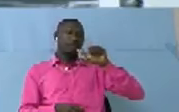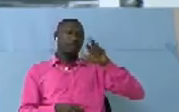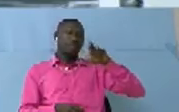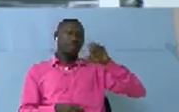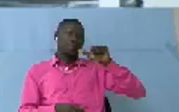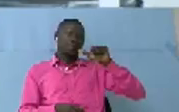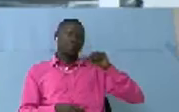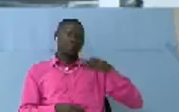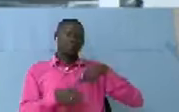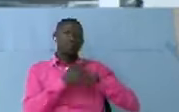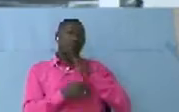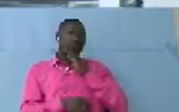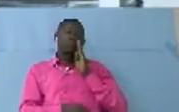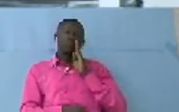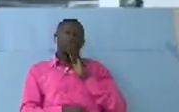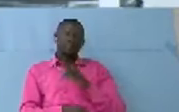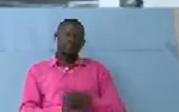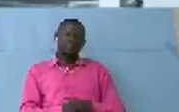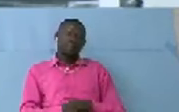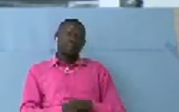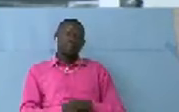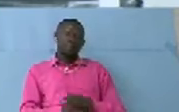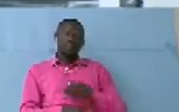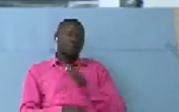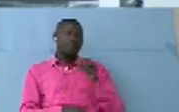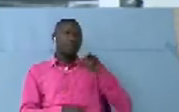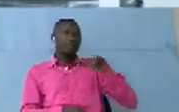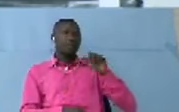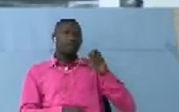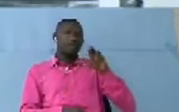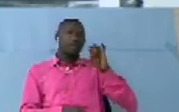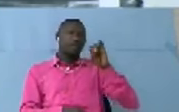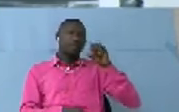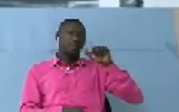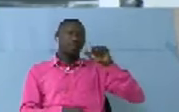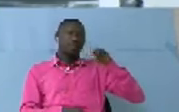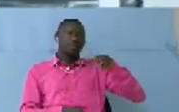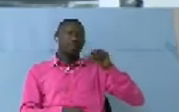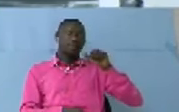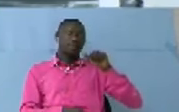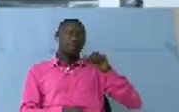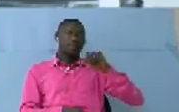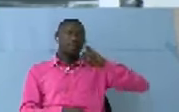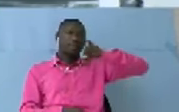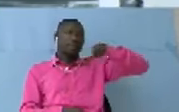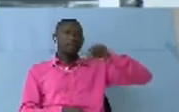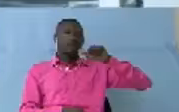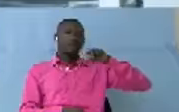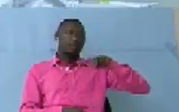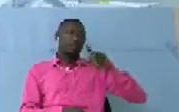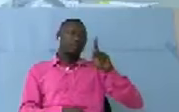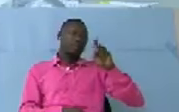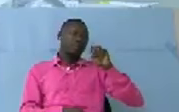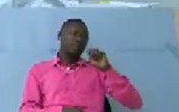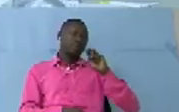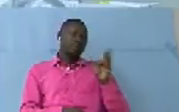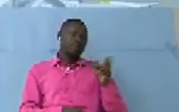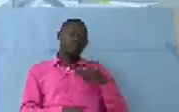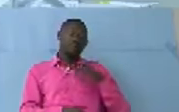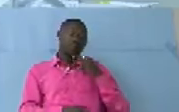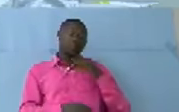Bayoube Mutani Mariama Janke Burfoot. And Mariama Janke also from Burfoot. They said they were going to arrest all of us. In a sense, the